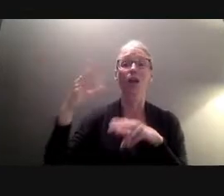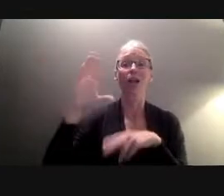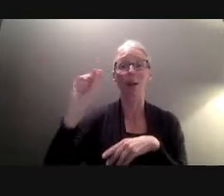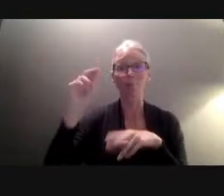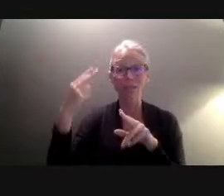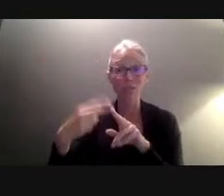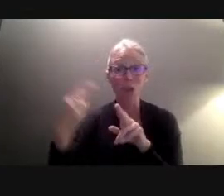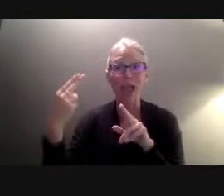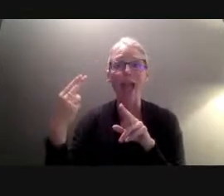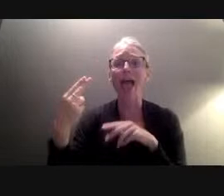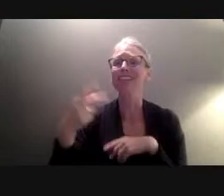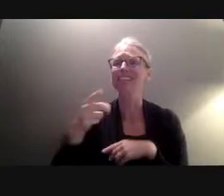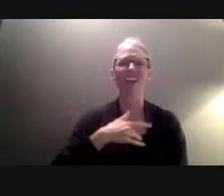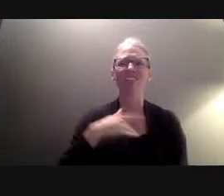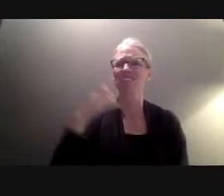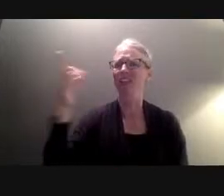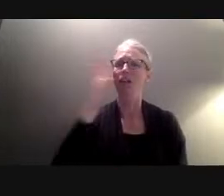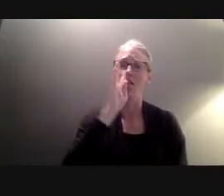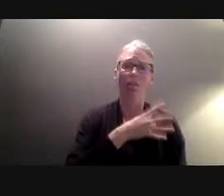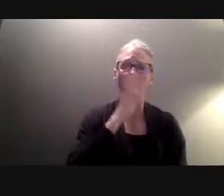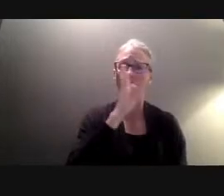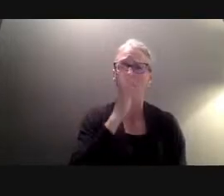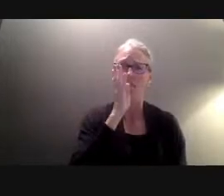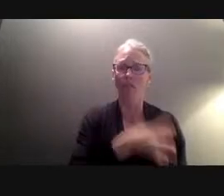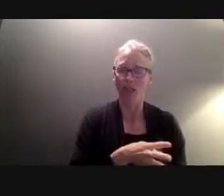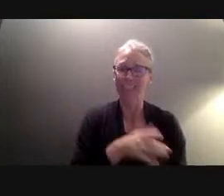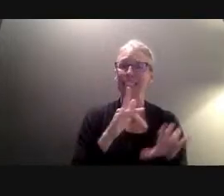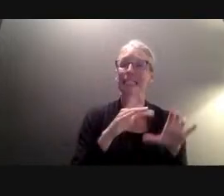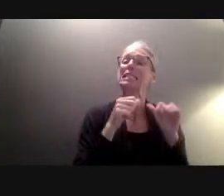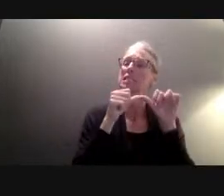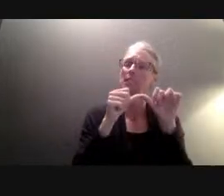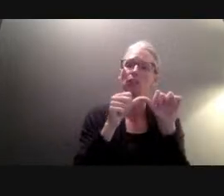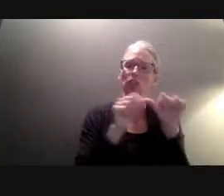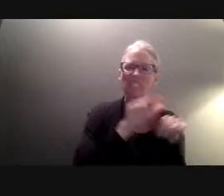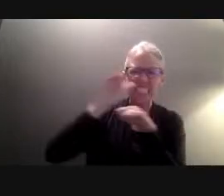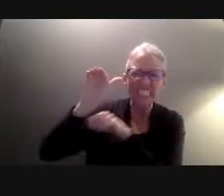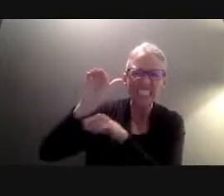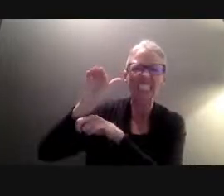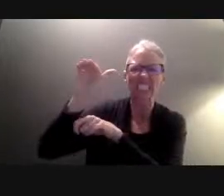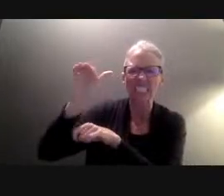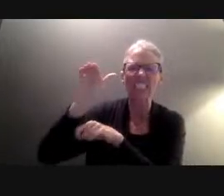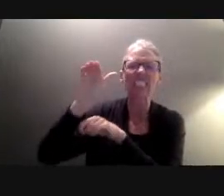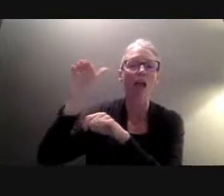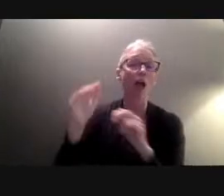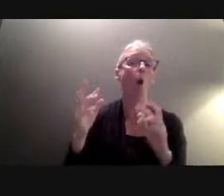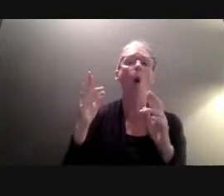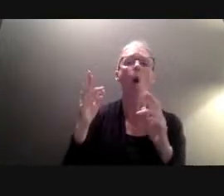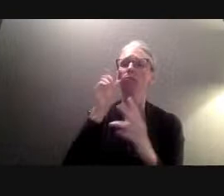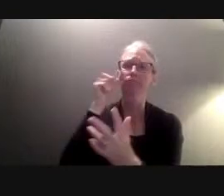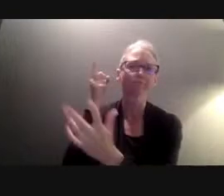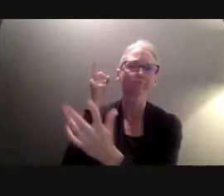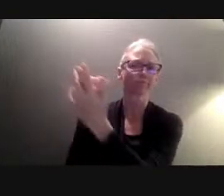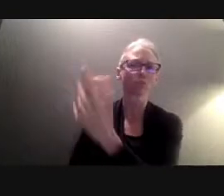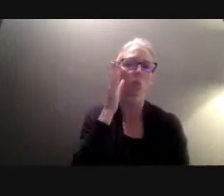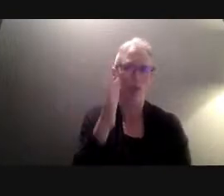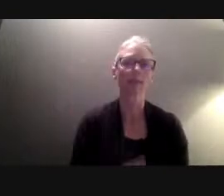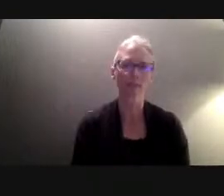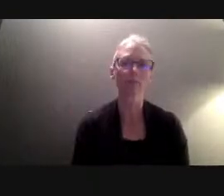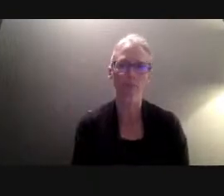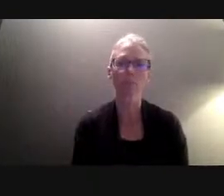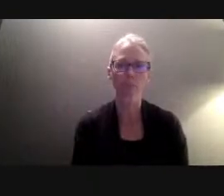will be open and you will have been one of those people that helped with opening those doors. So Absolutely.